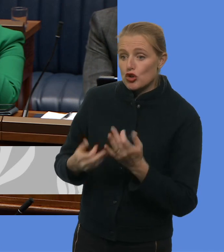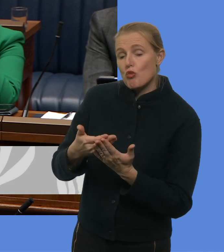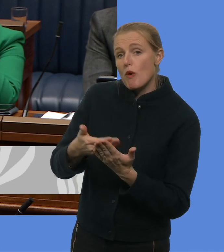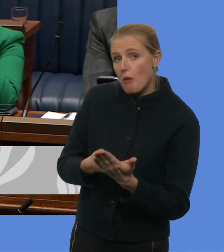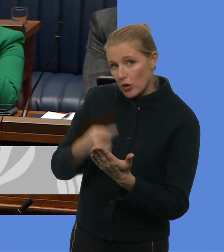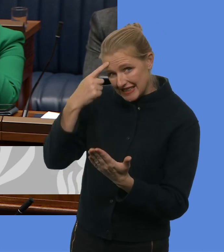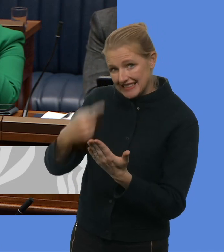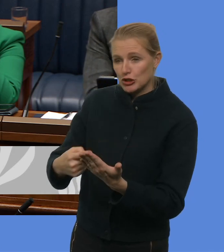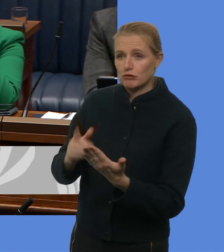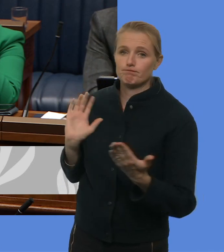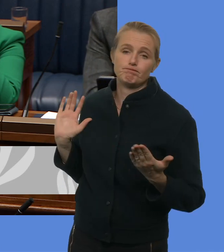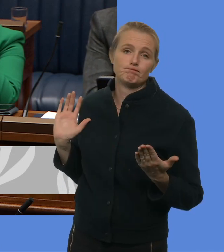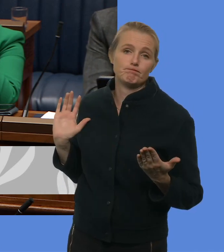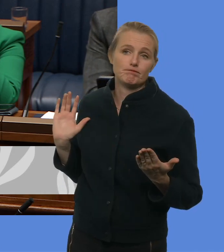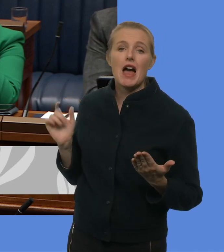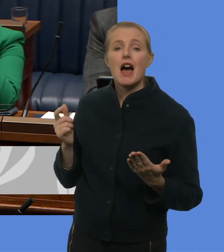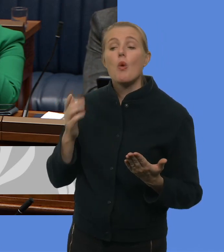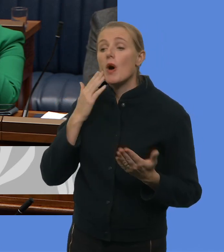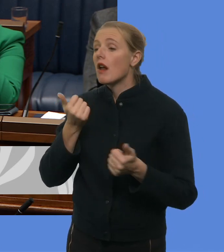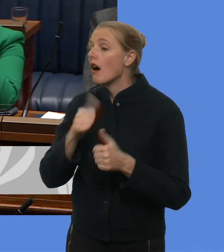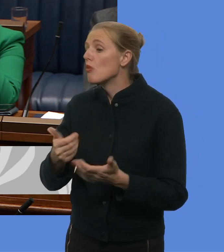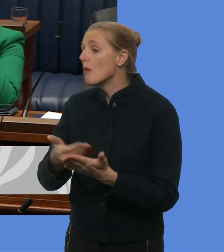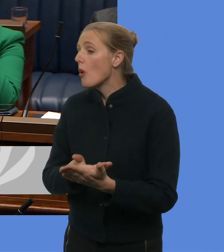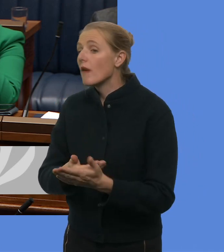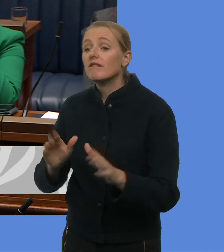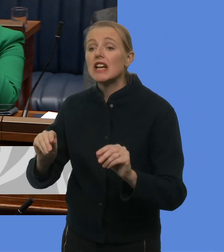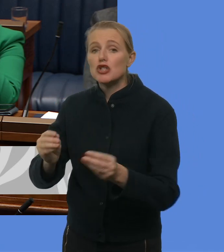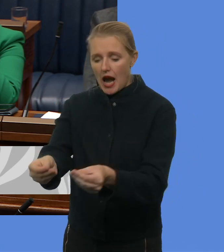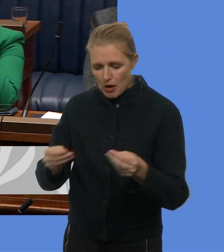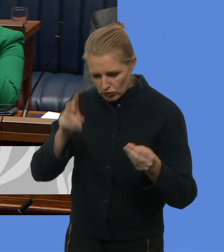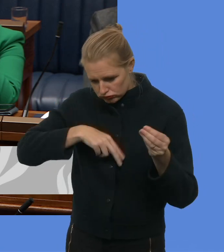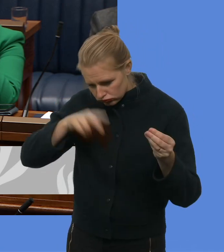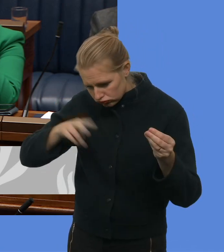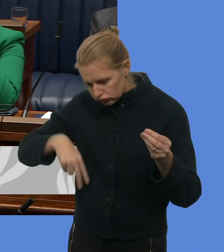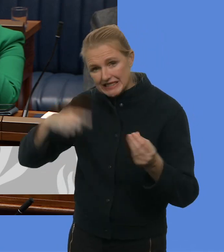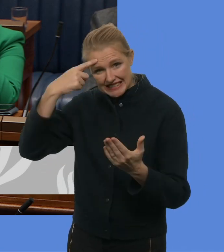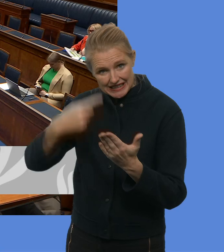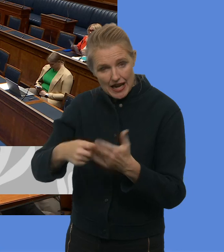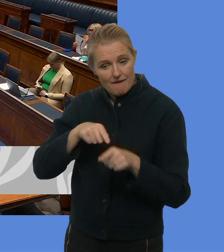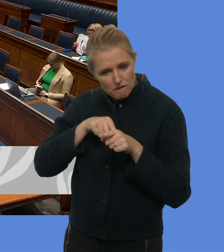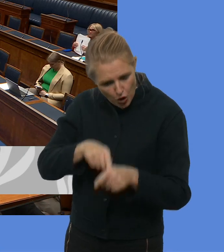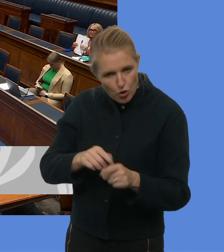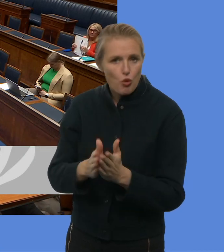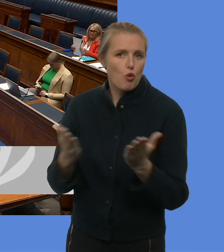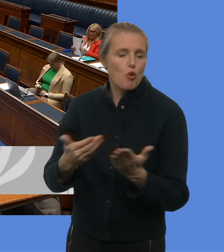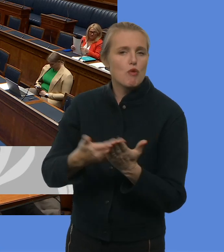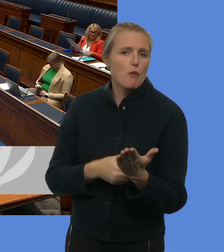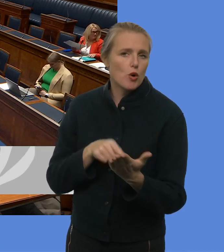have said, I will take a look at that report when it is produced and make decisions on that, depending on what that report says. Alan